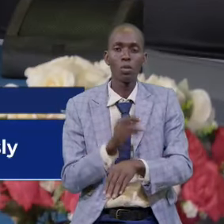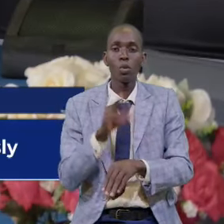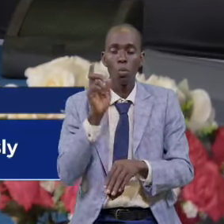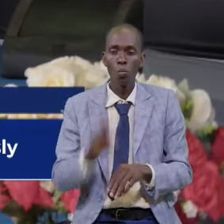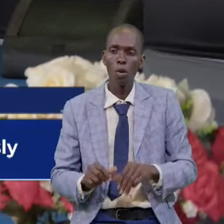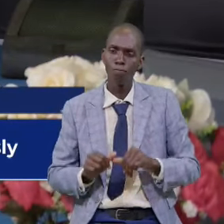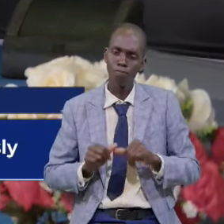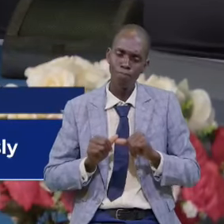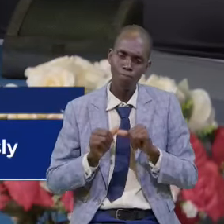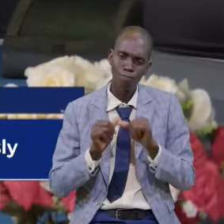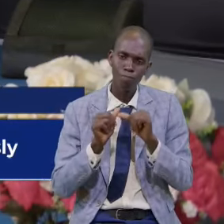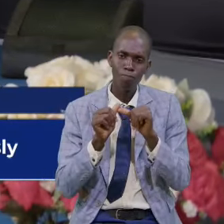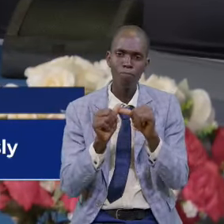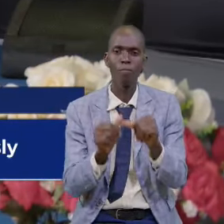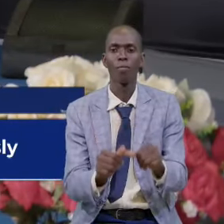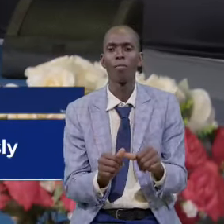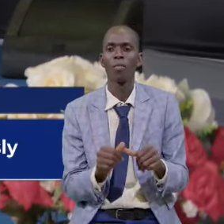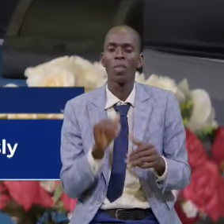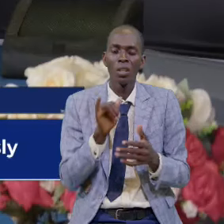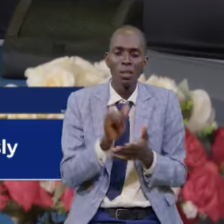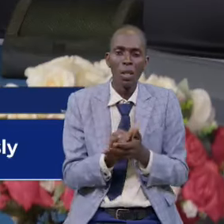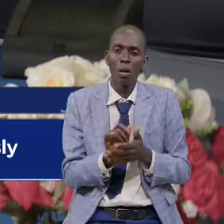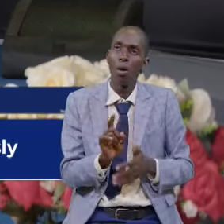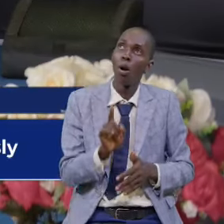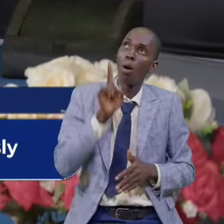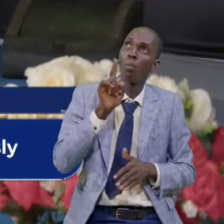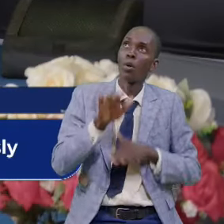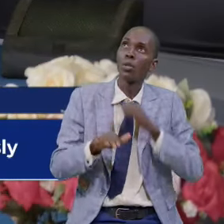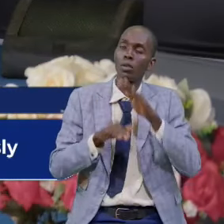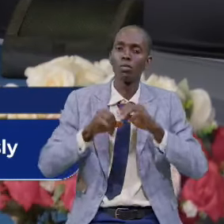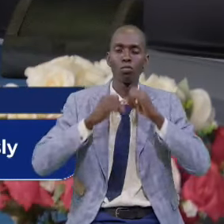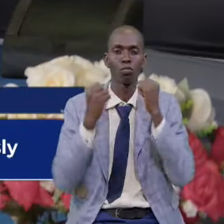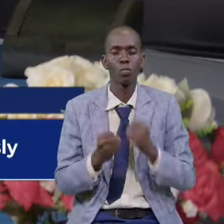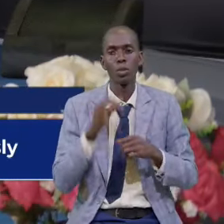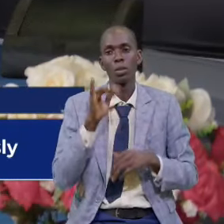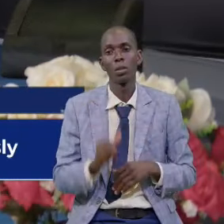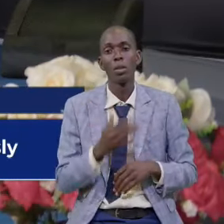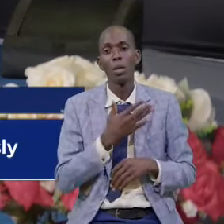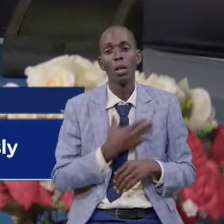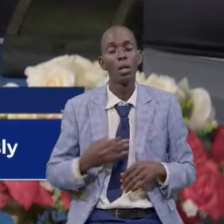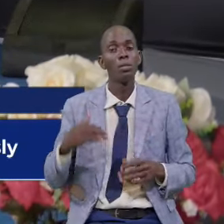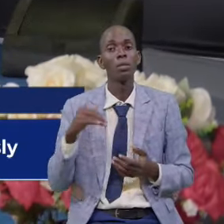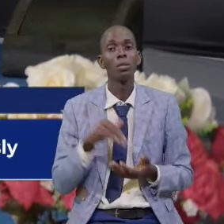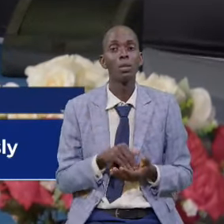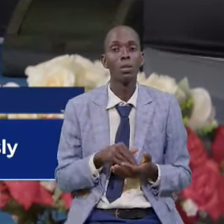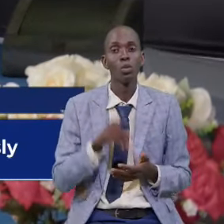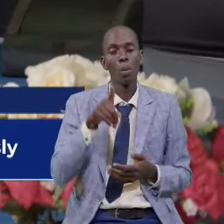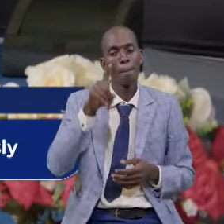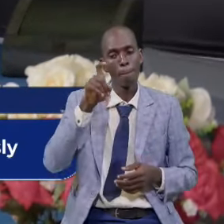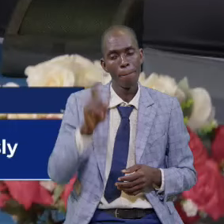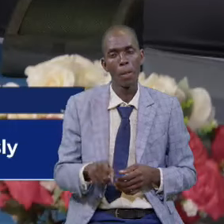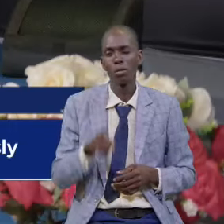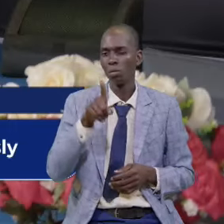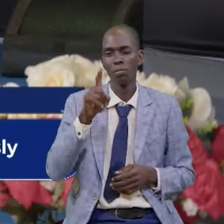maintain upward steps tenaciously. And then you must. You must.